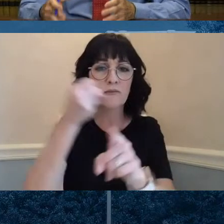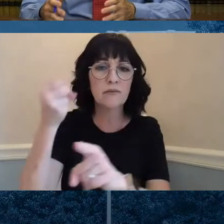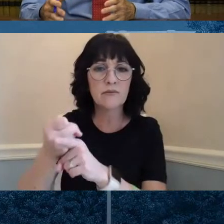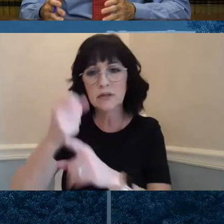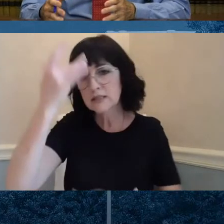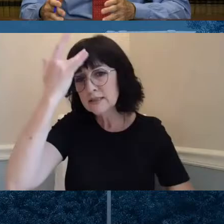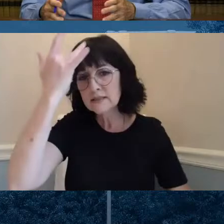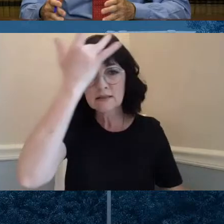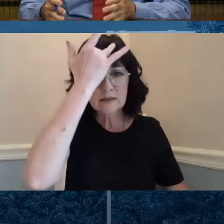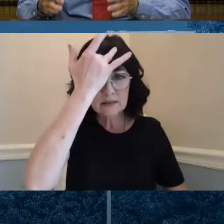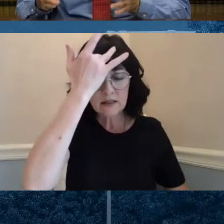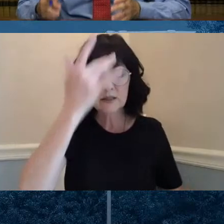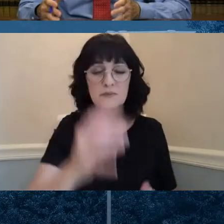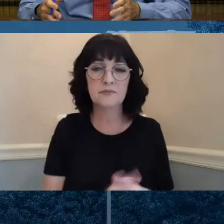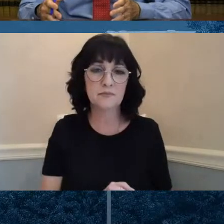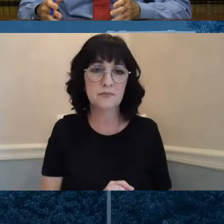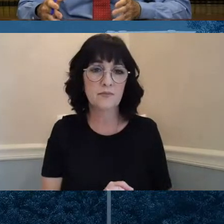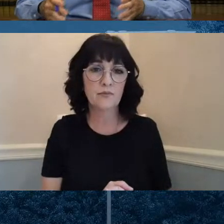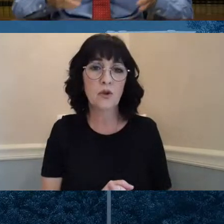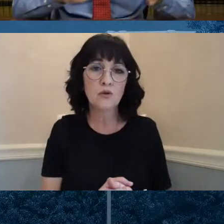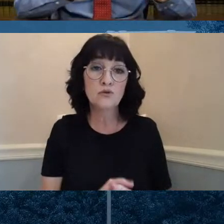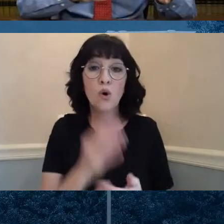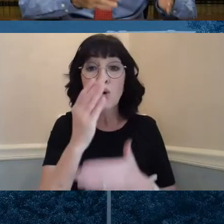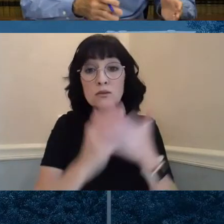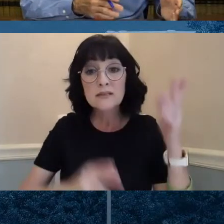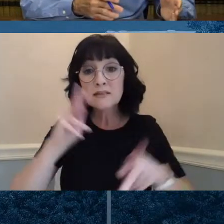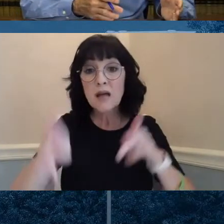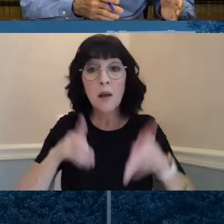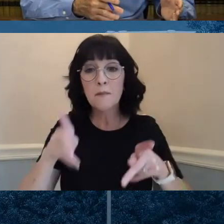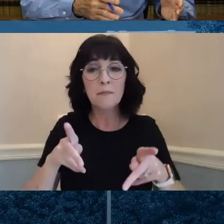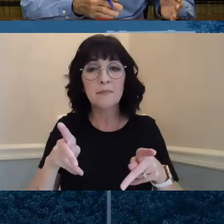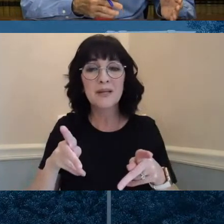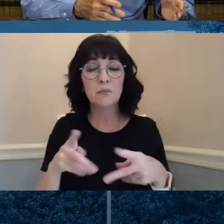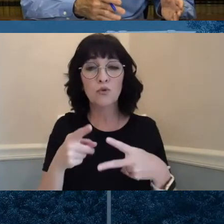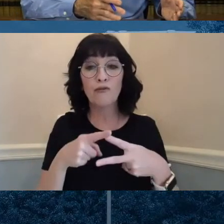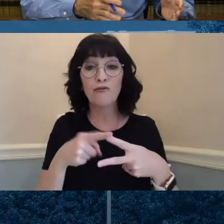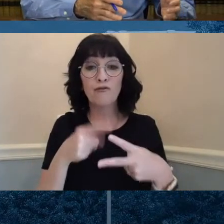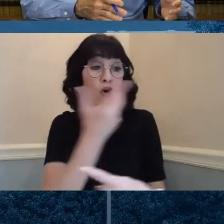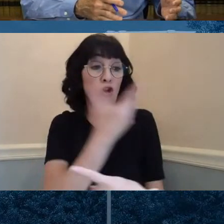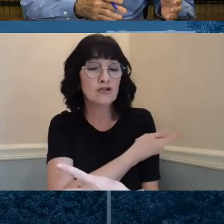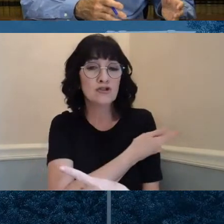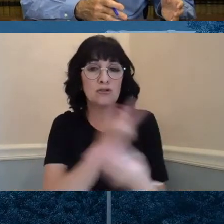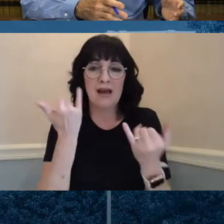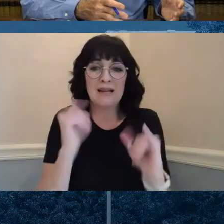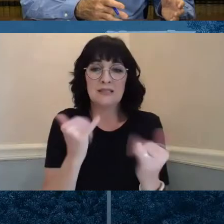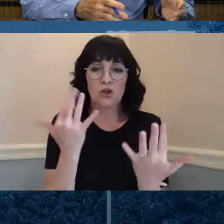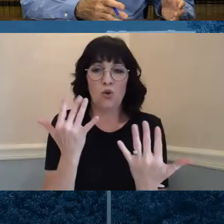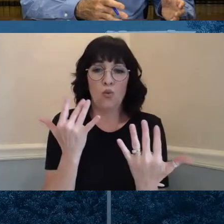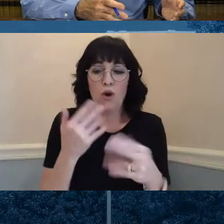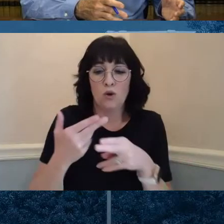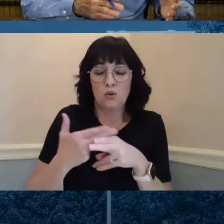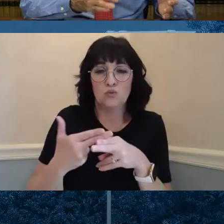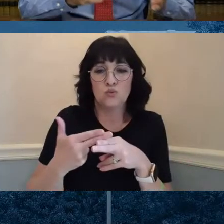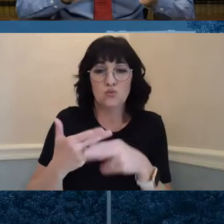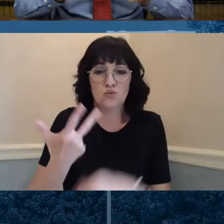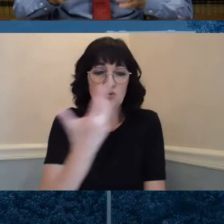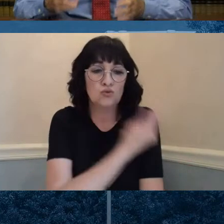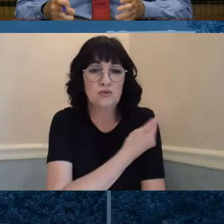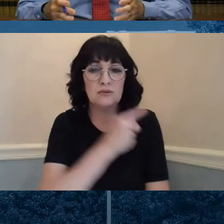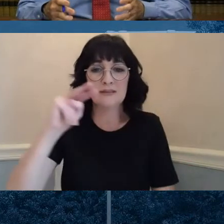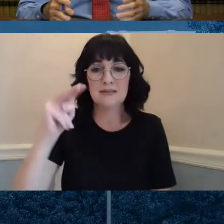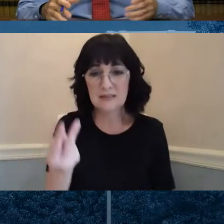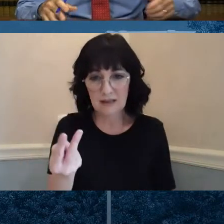and 75% fully vaccinated. You can see the impact, the difference on new positive cases,